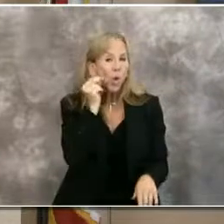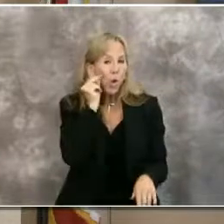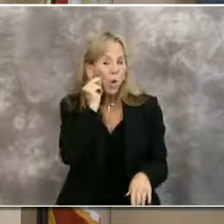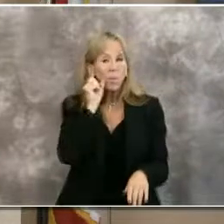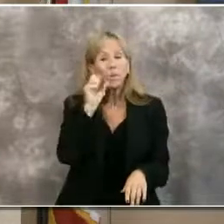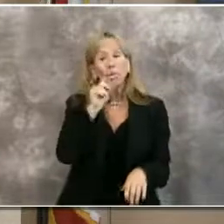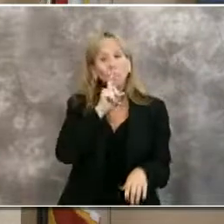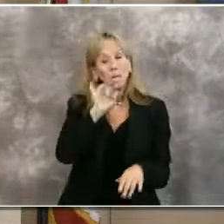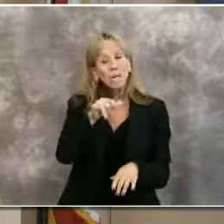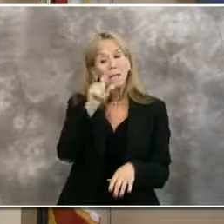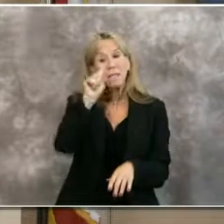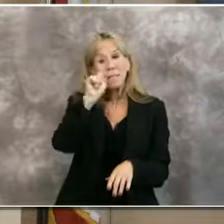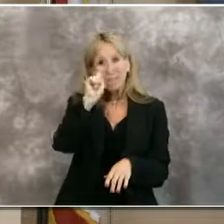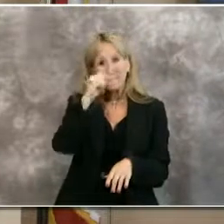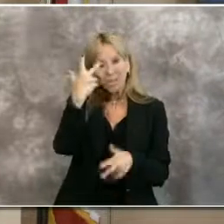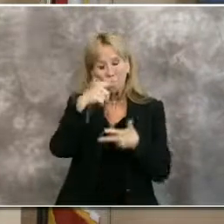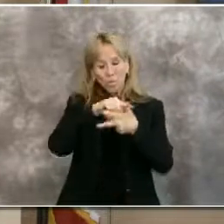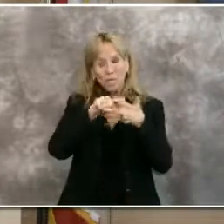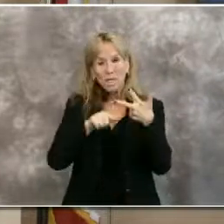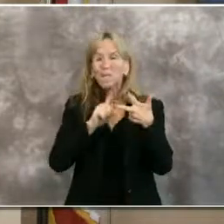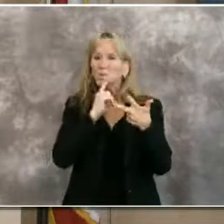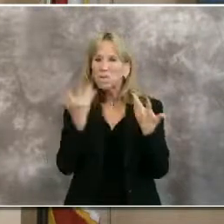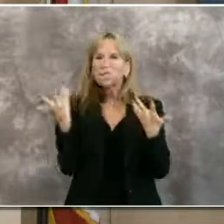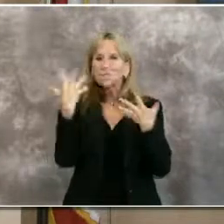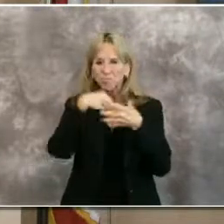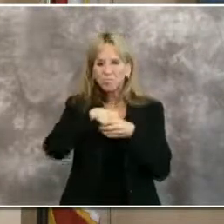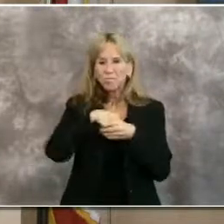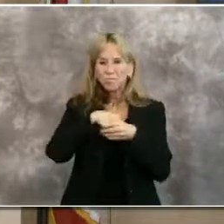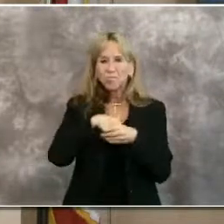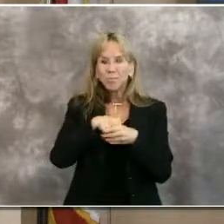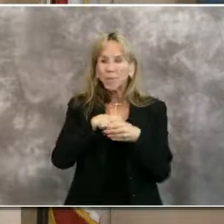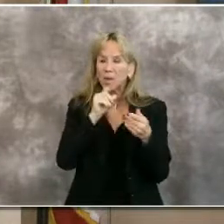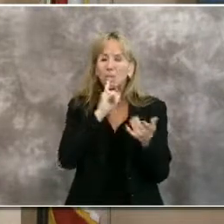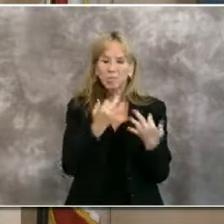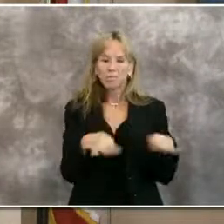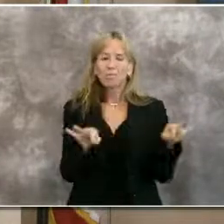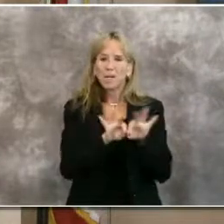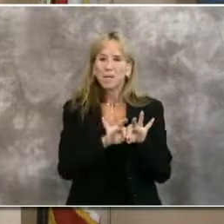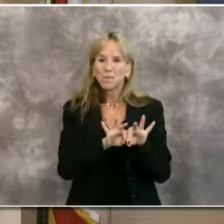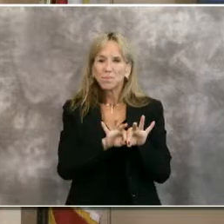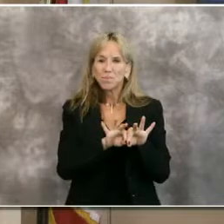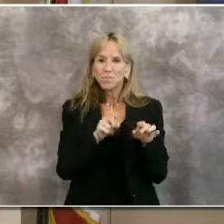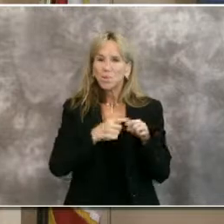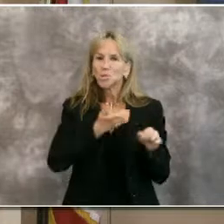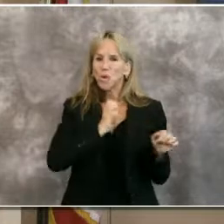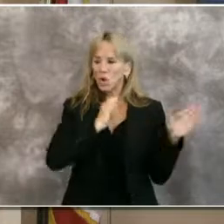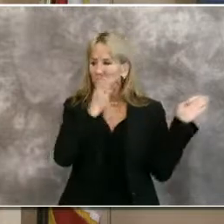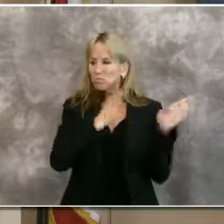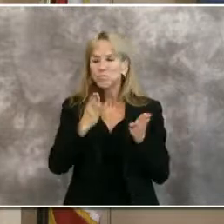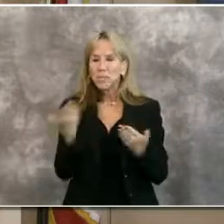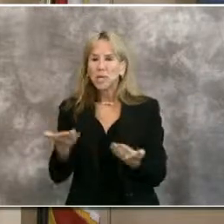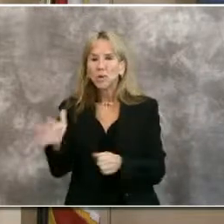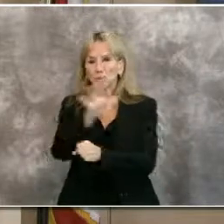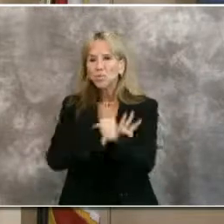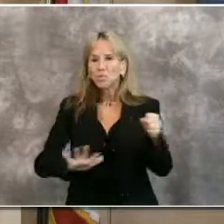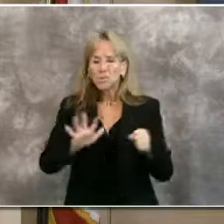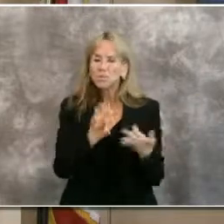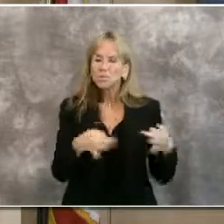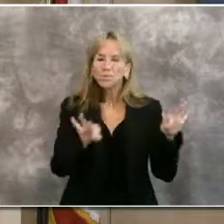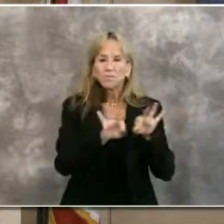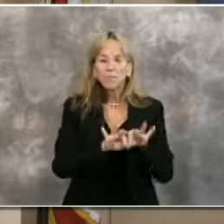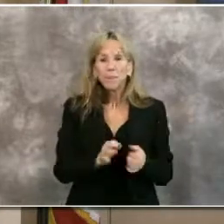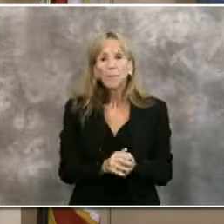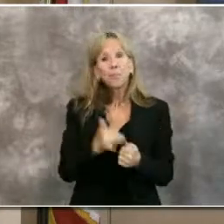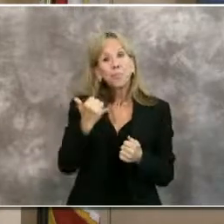T3 strategy is integrated, as noted, and it's vital to our strategy here in the region. I'll turn to Dr. Wooten to talk